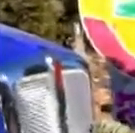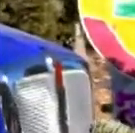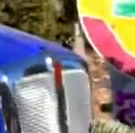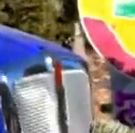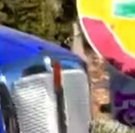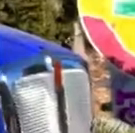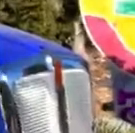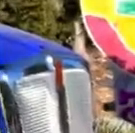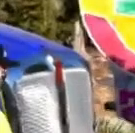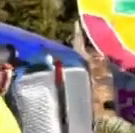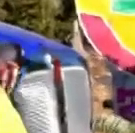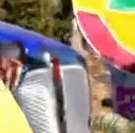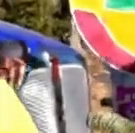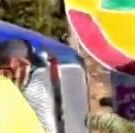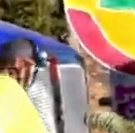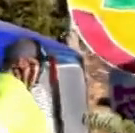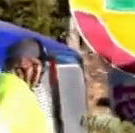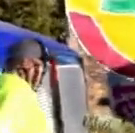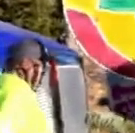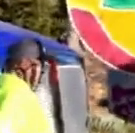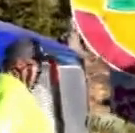Little smoky